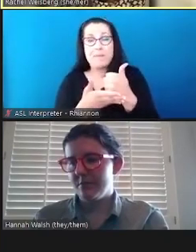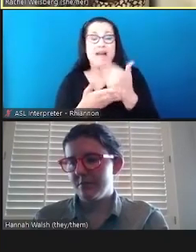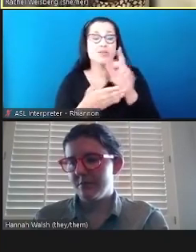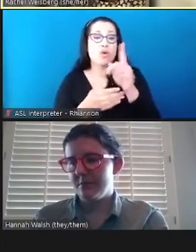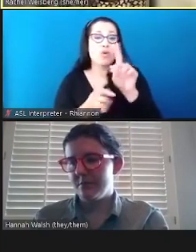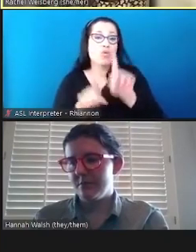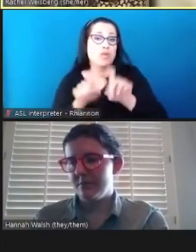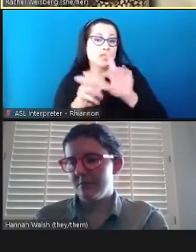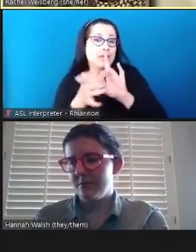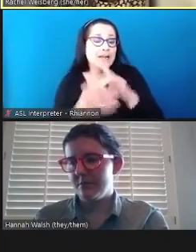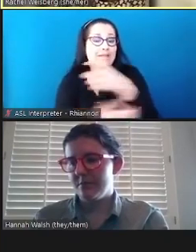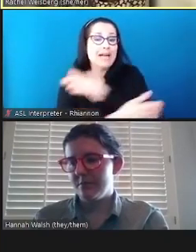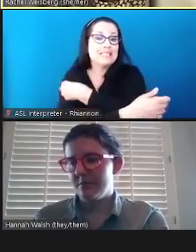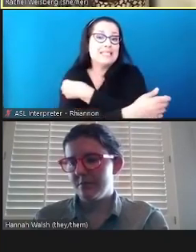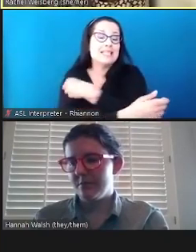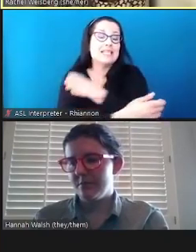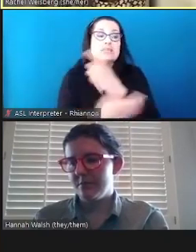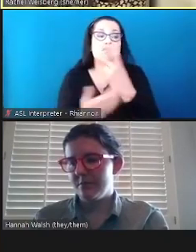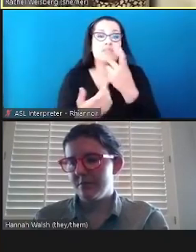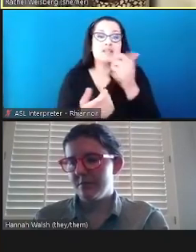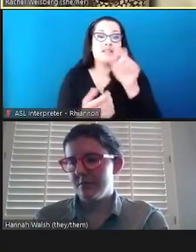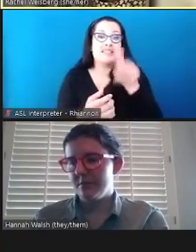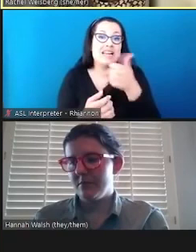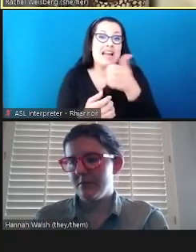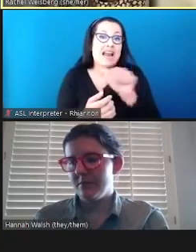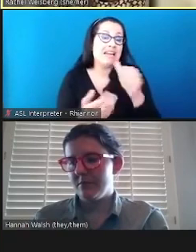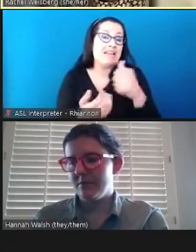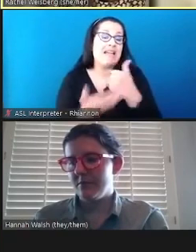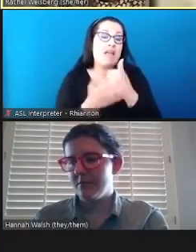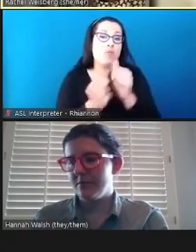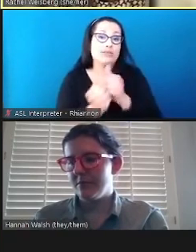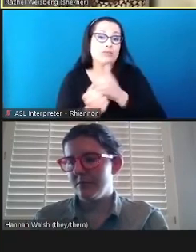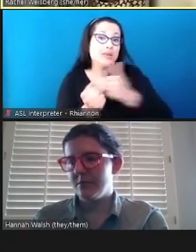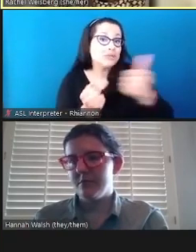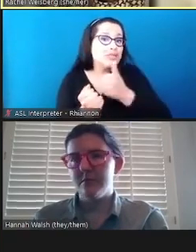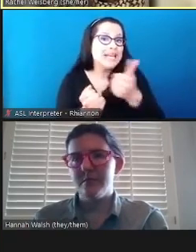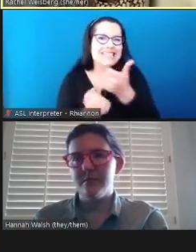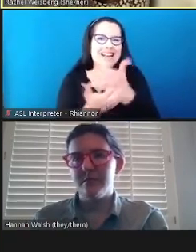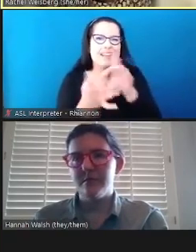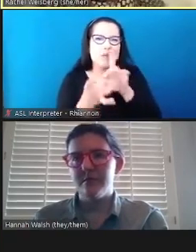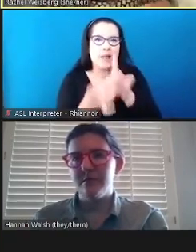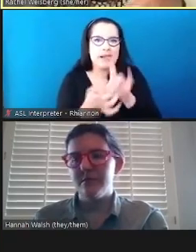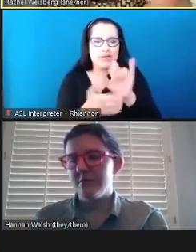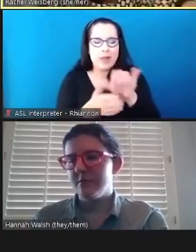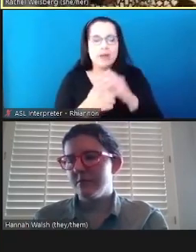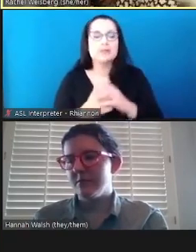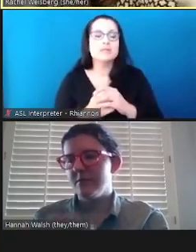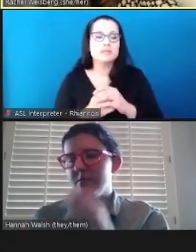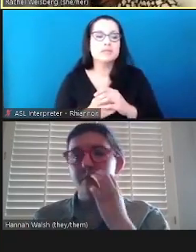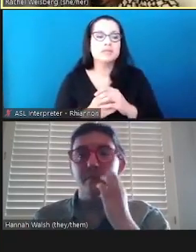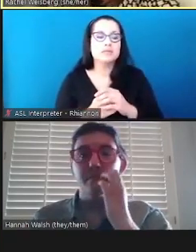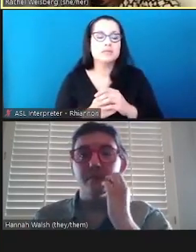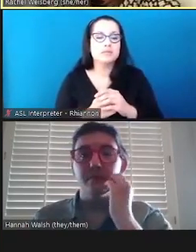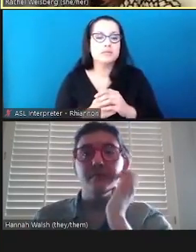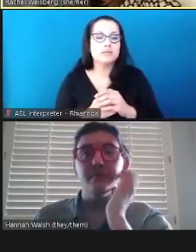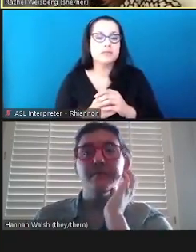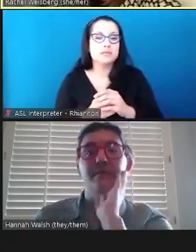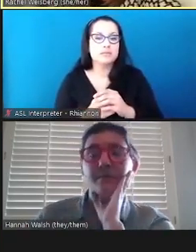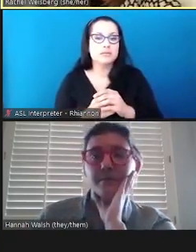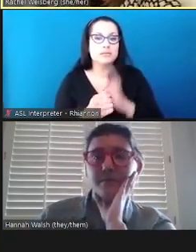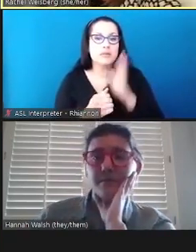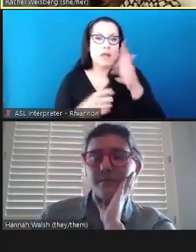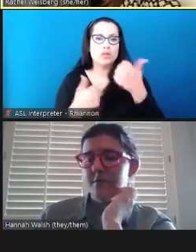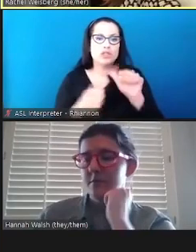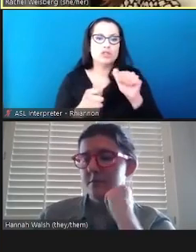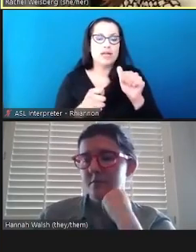the vaccine, needs any assistance with transportation or anything like that, I'm gonna try to swap